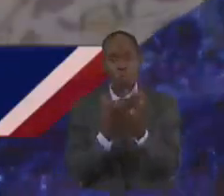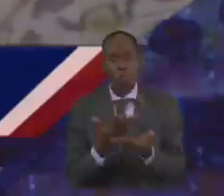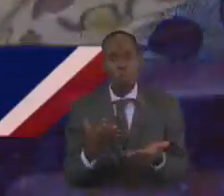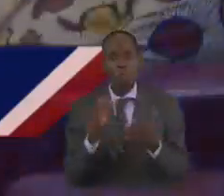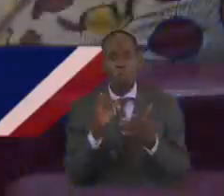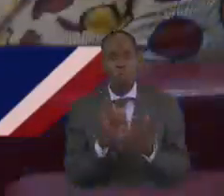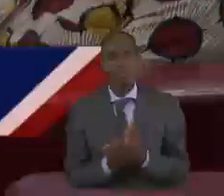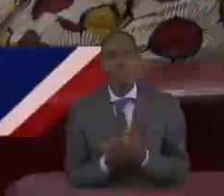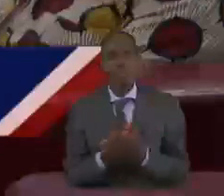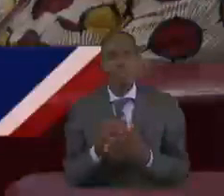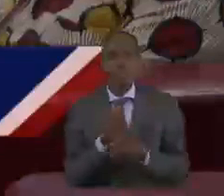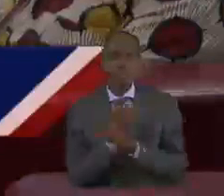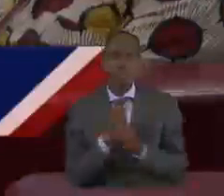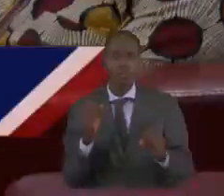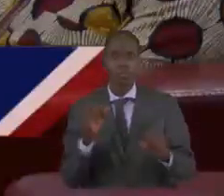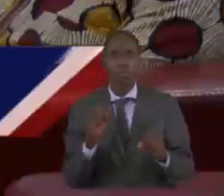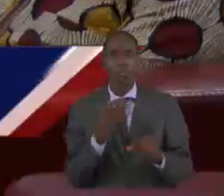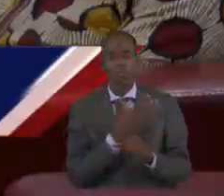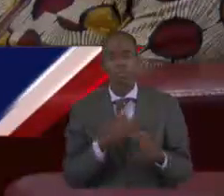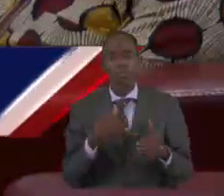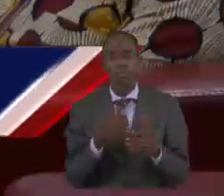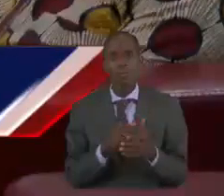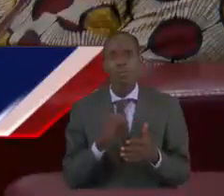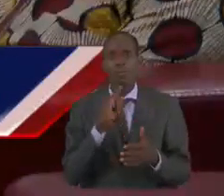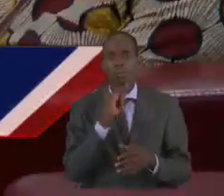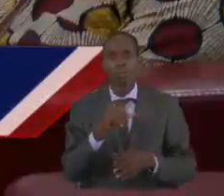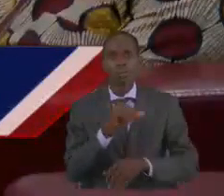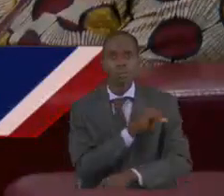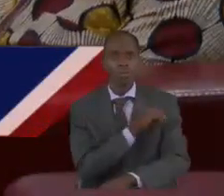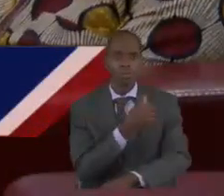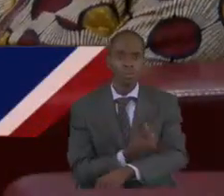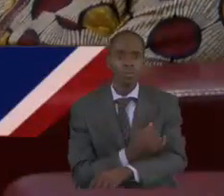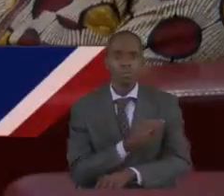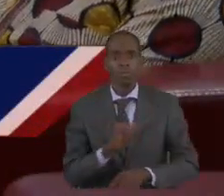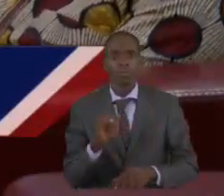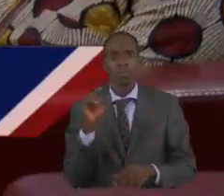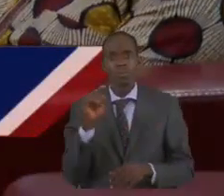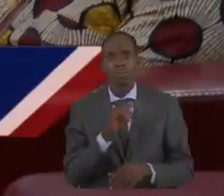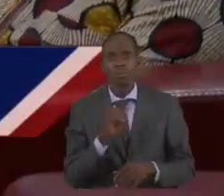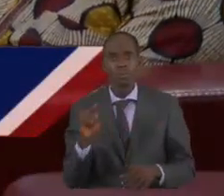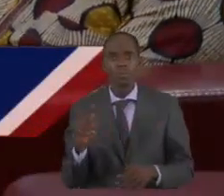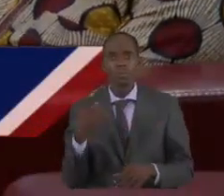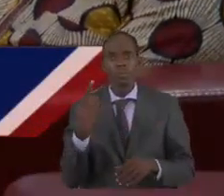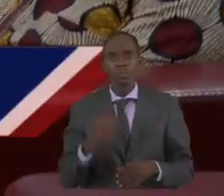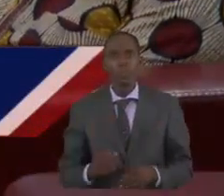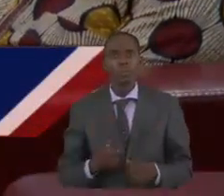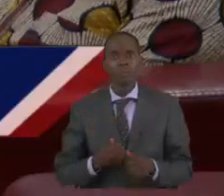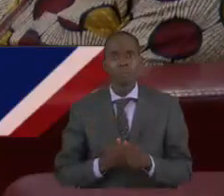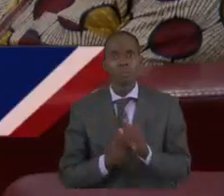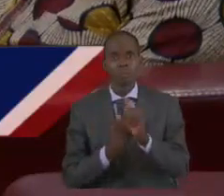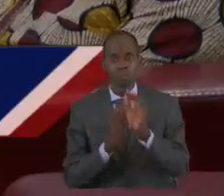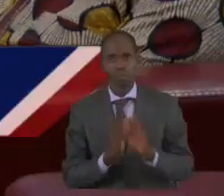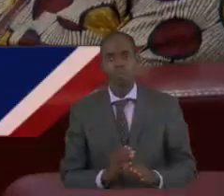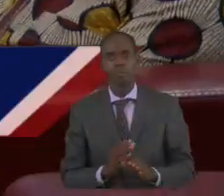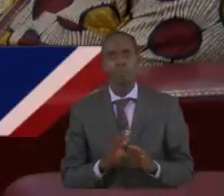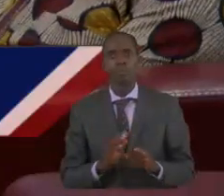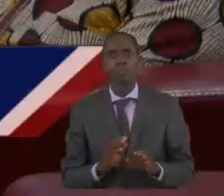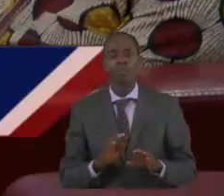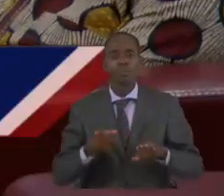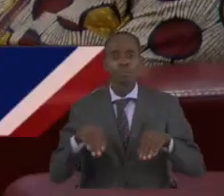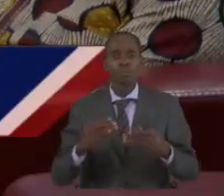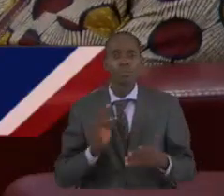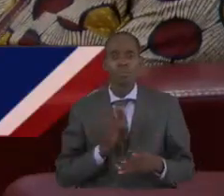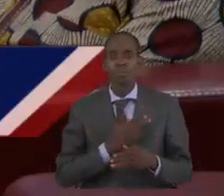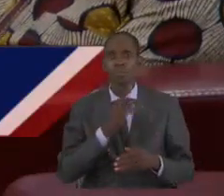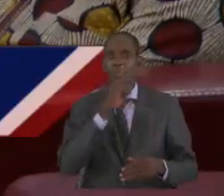that saves. And it is authoritative. Here Paul the apostle gives us the